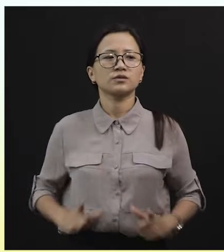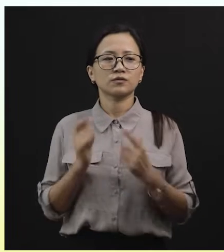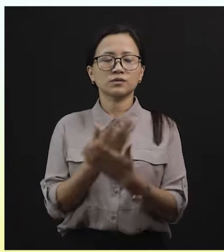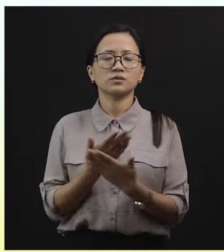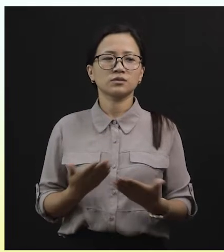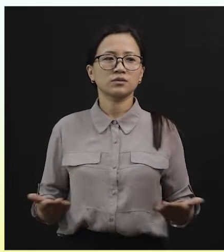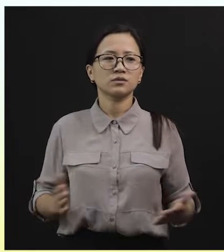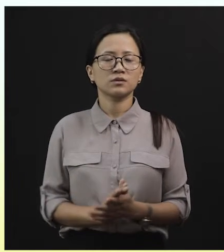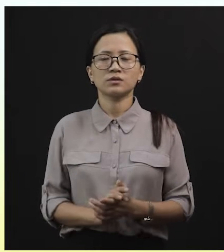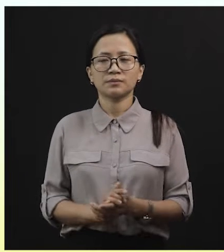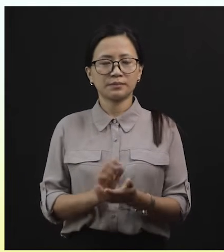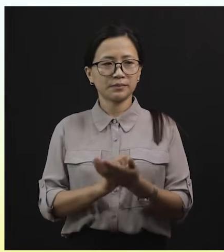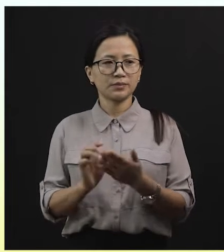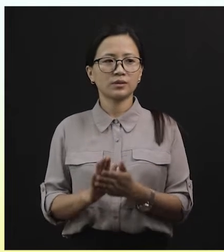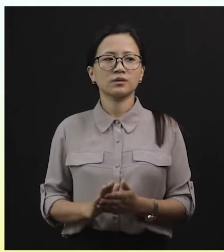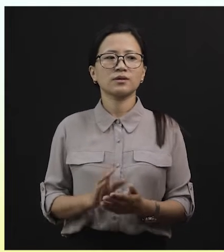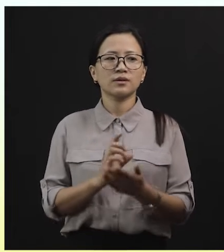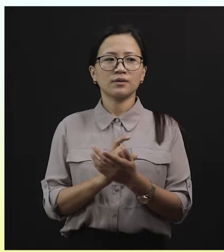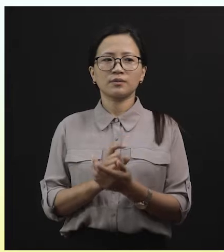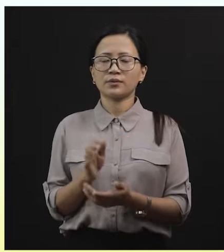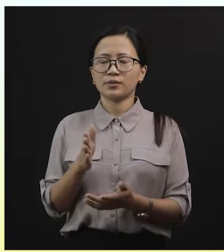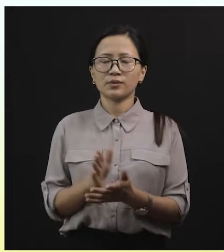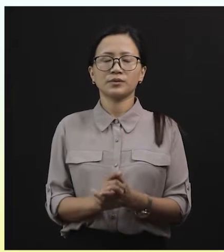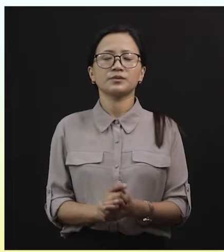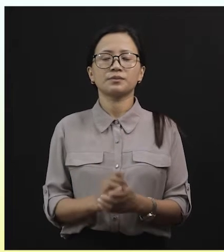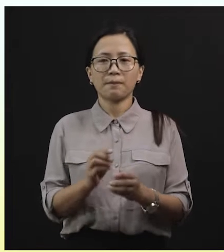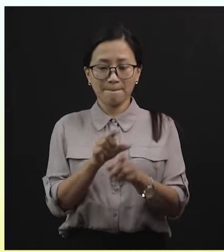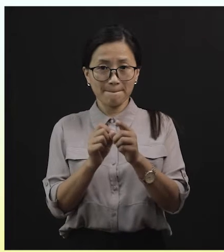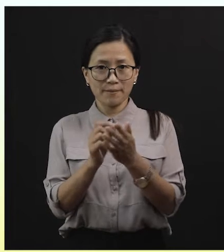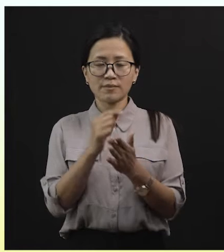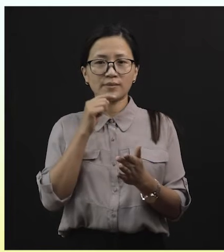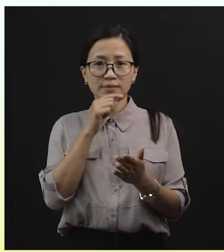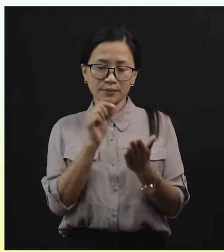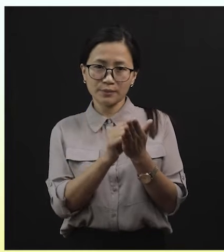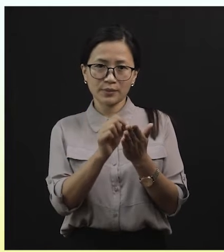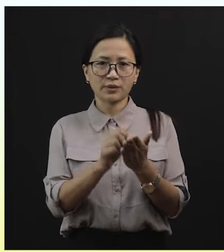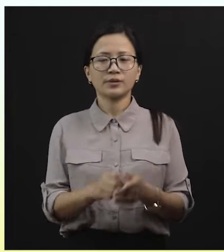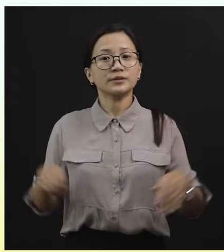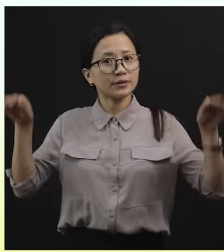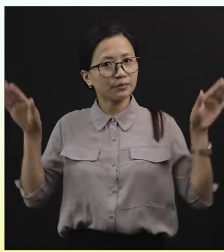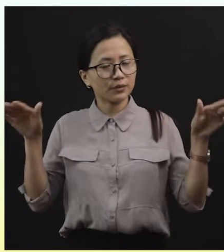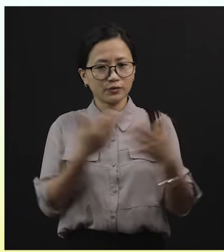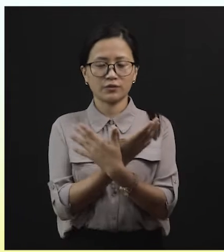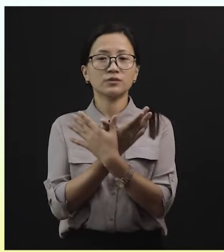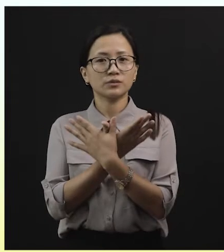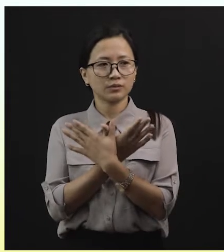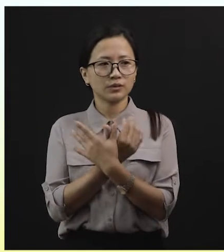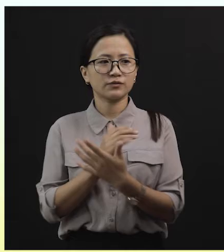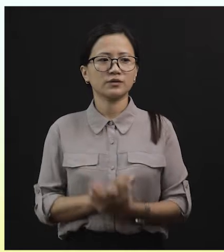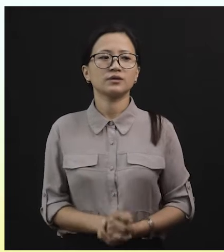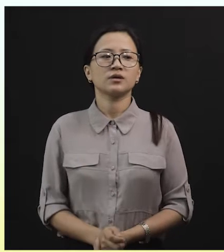things, ladybird, nor butterfly, nor moth